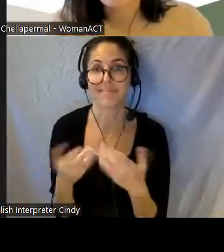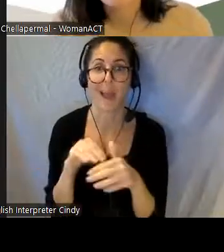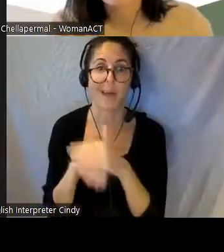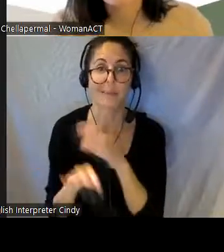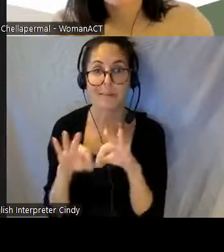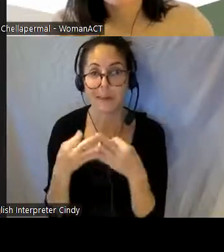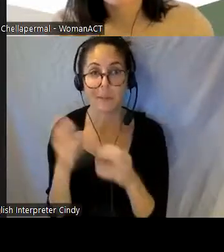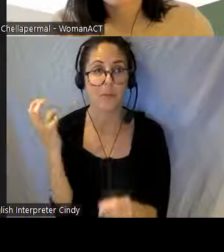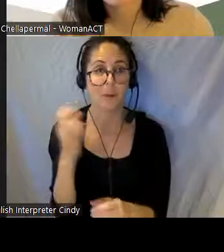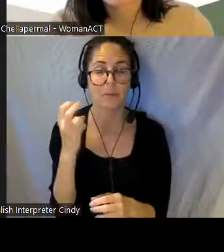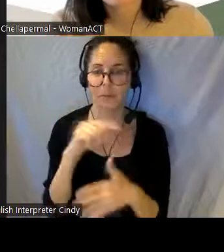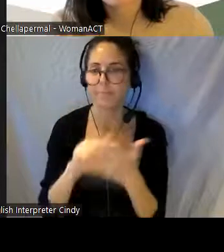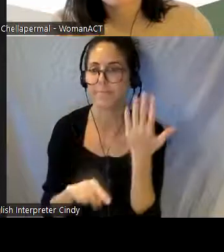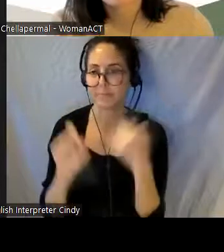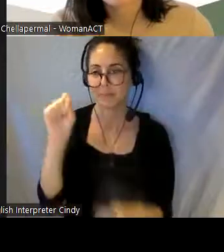yeah.